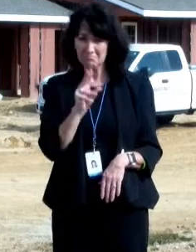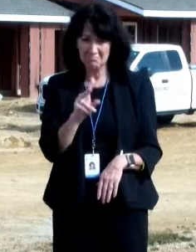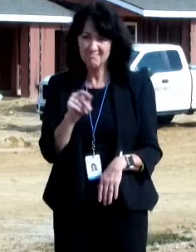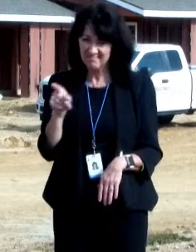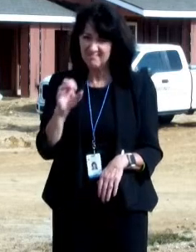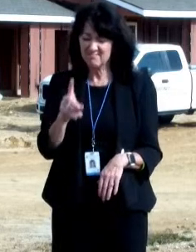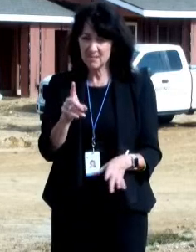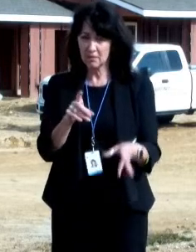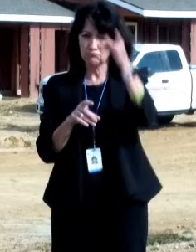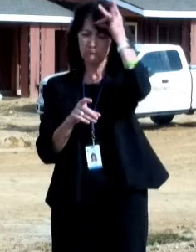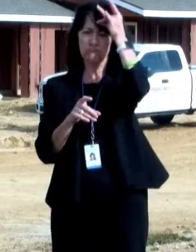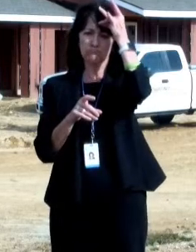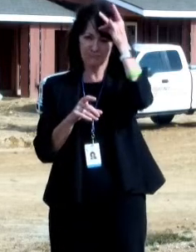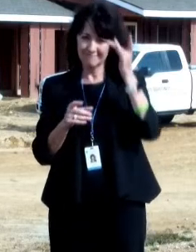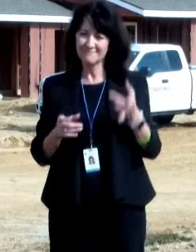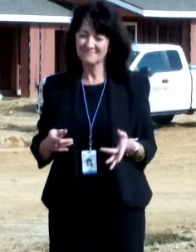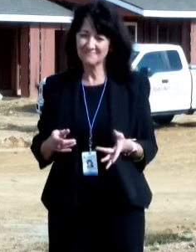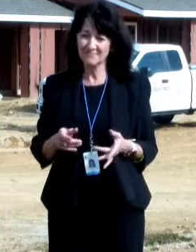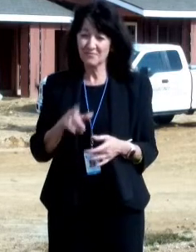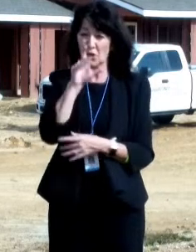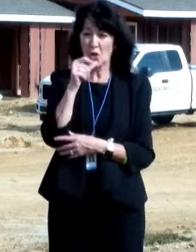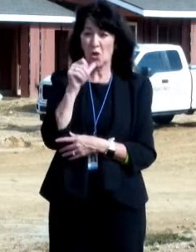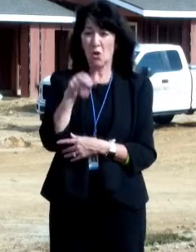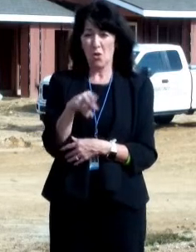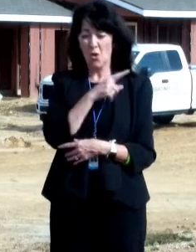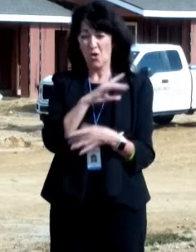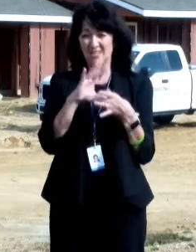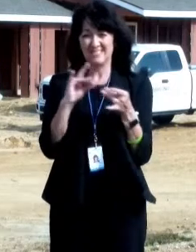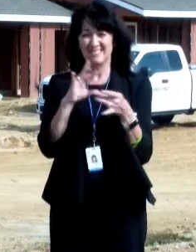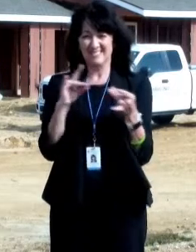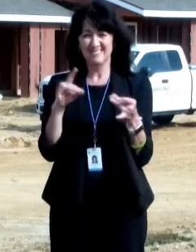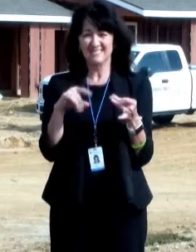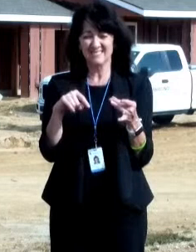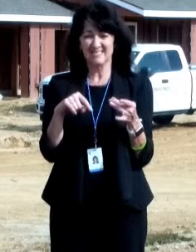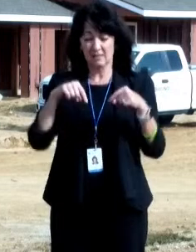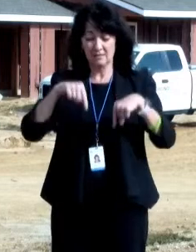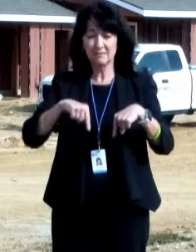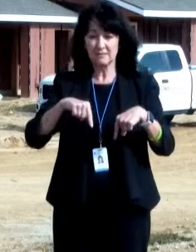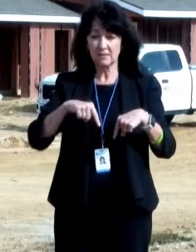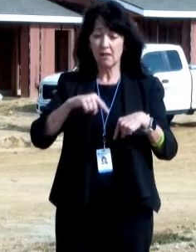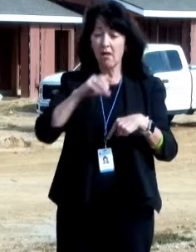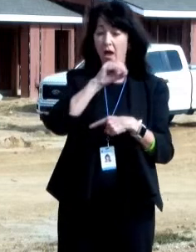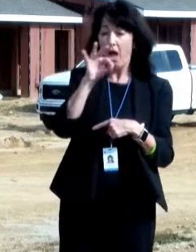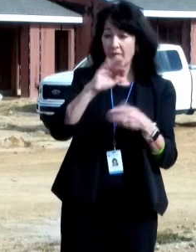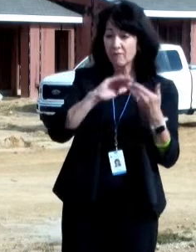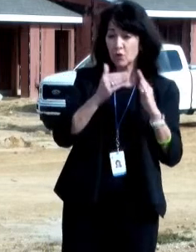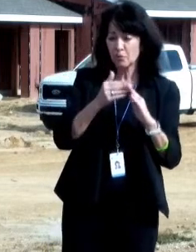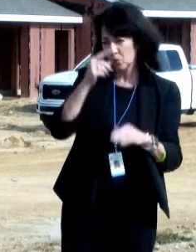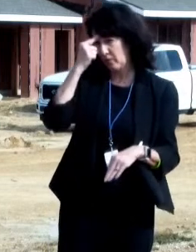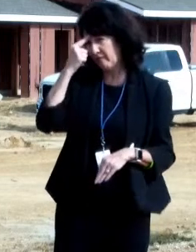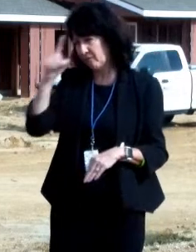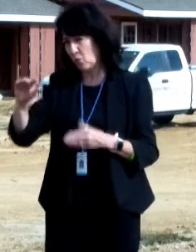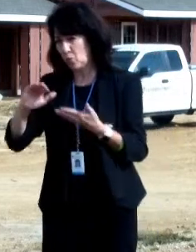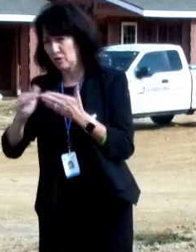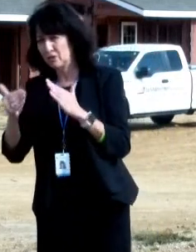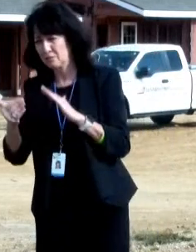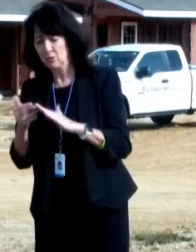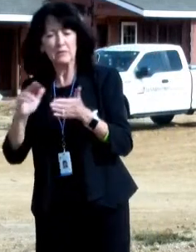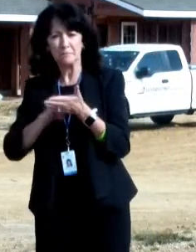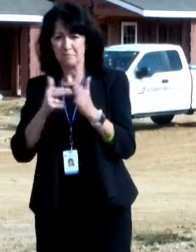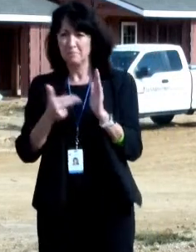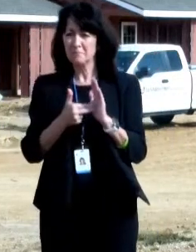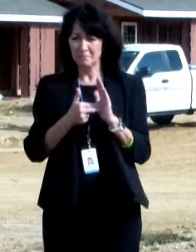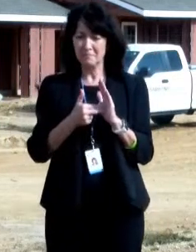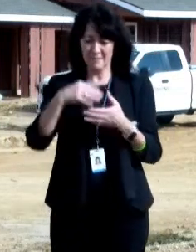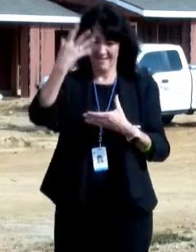of their lives. But what Logan said was, this is of the community for the community. And I think that's critically important.